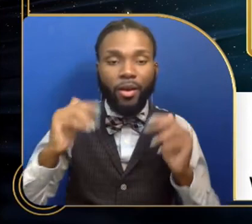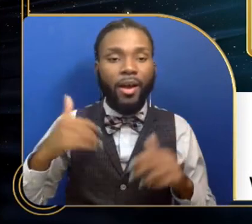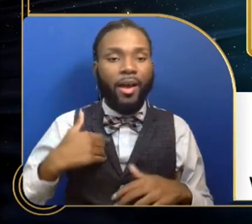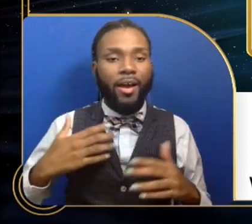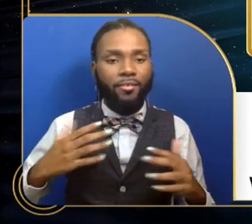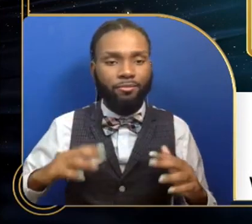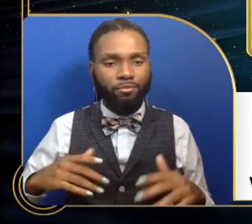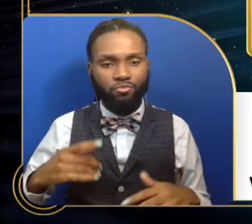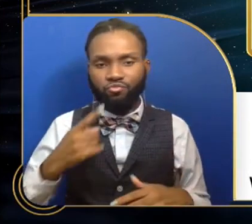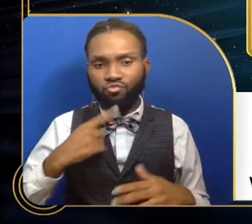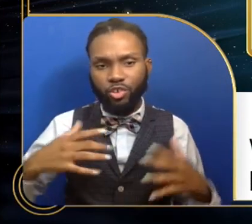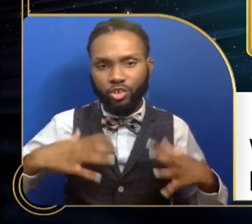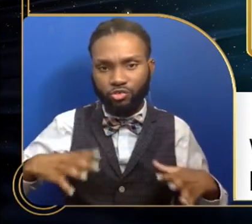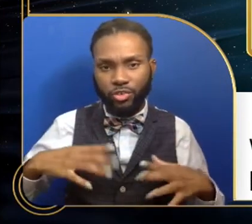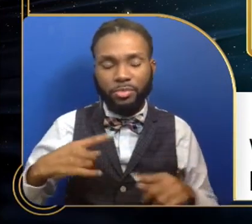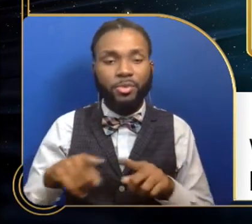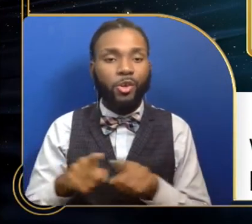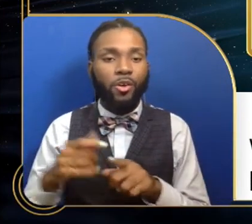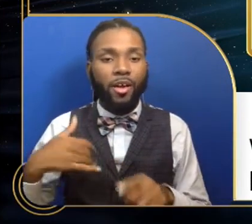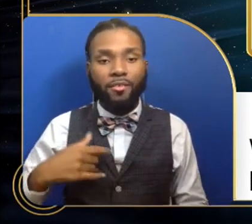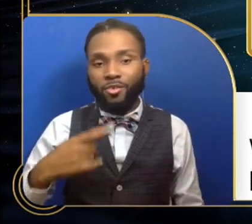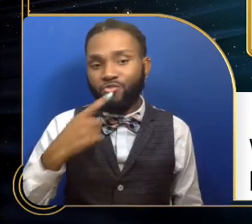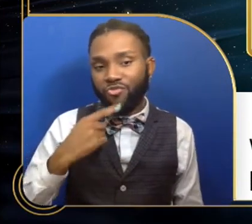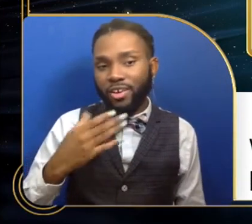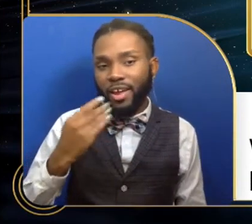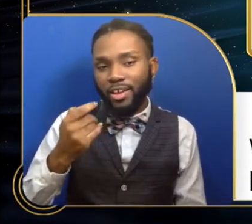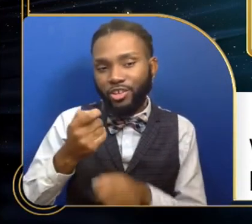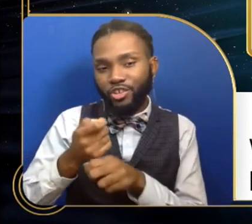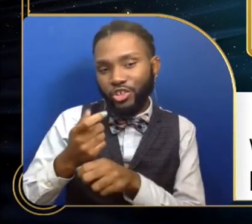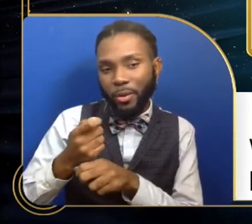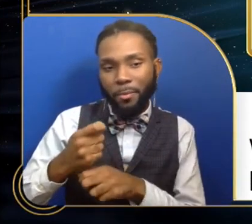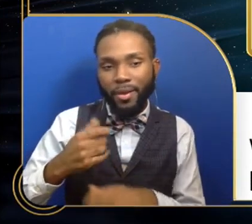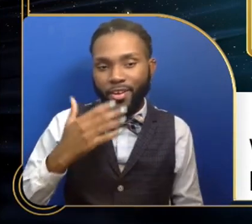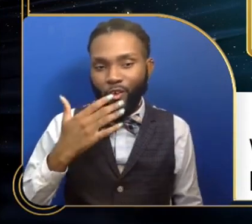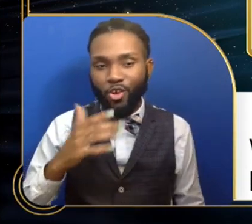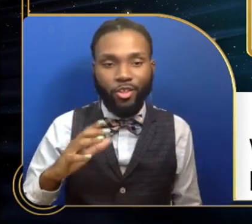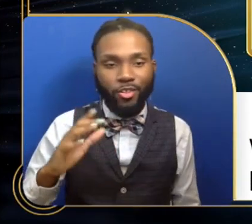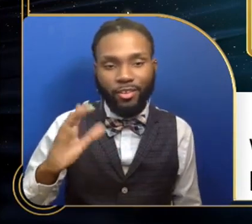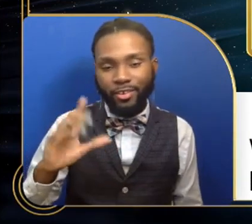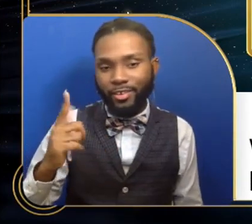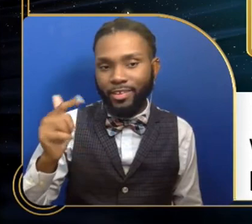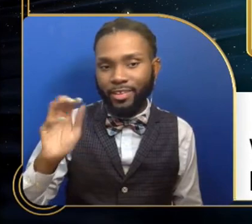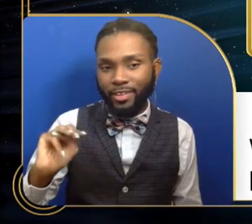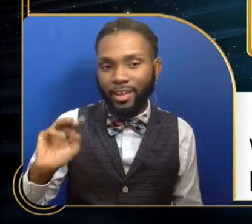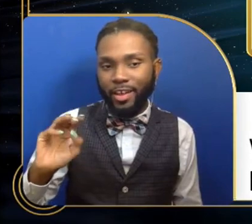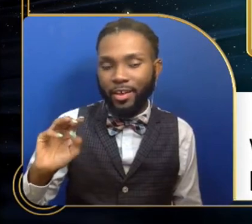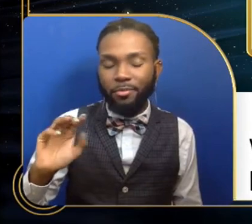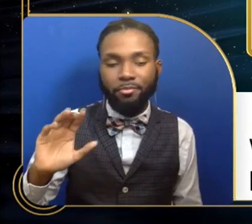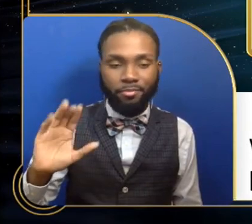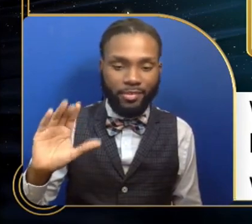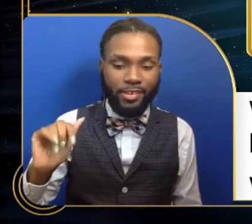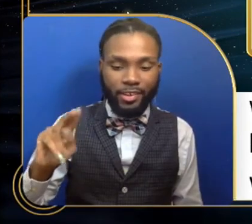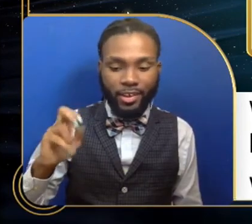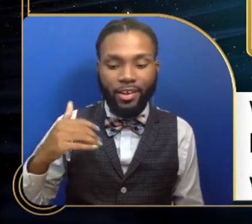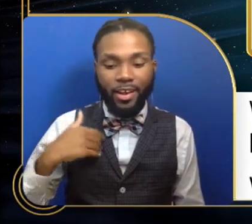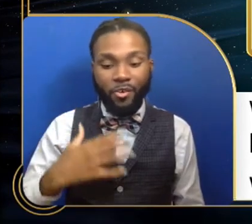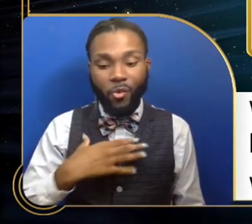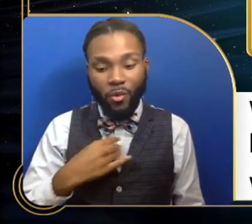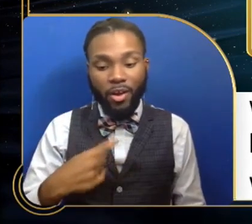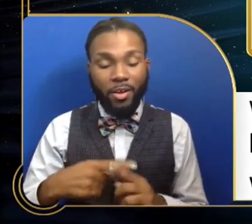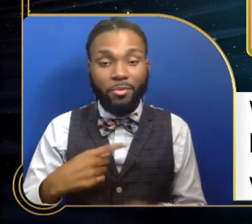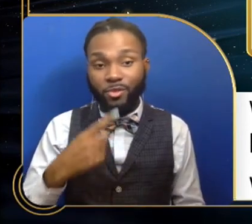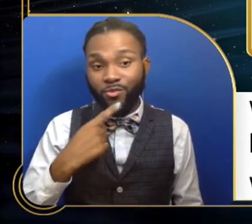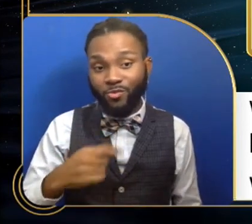my red and champagne glam cane. I am wearing white and red nails and I have